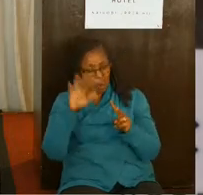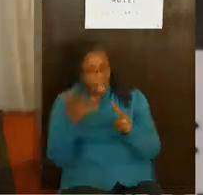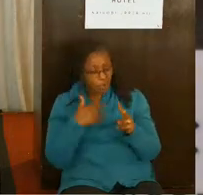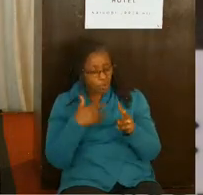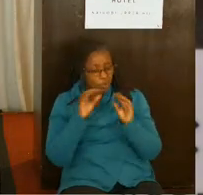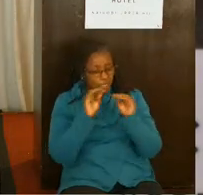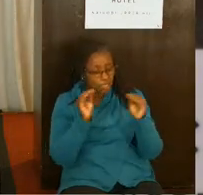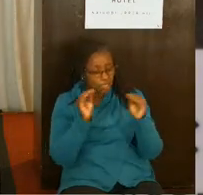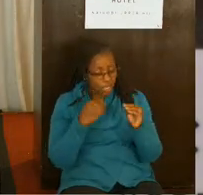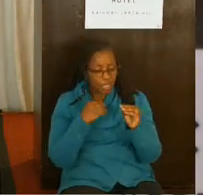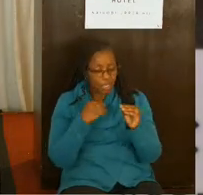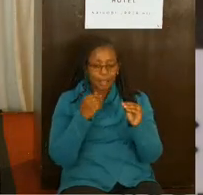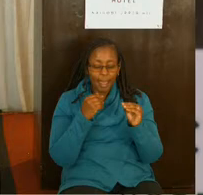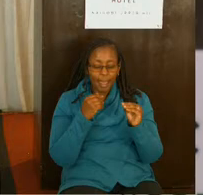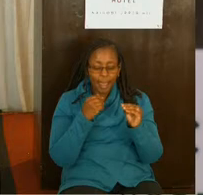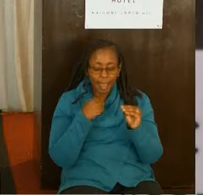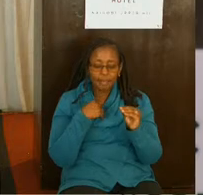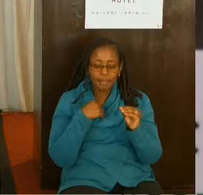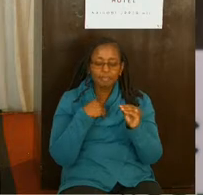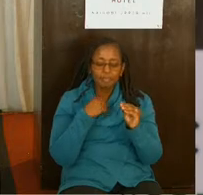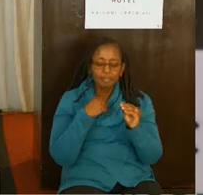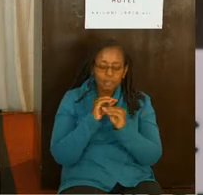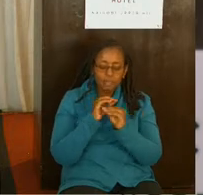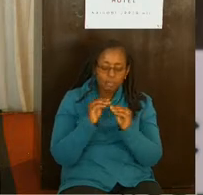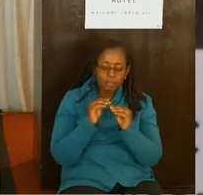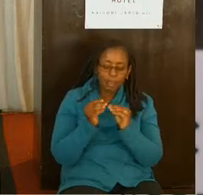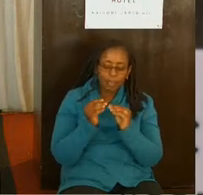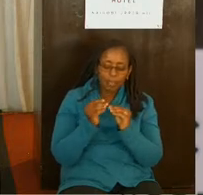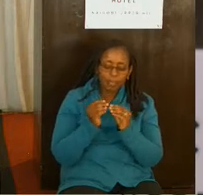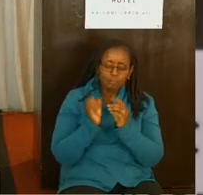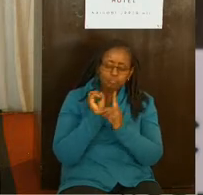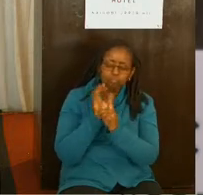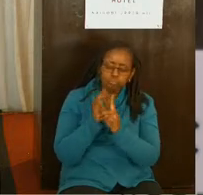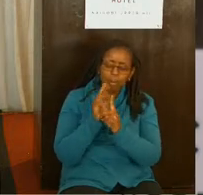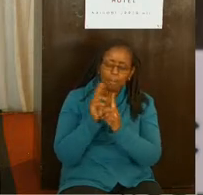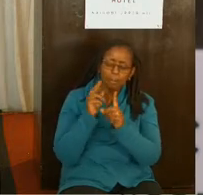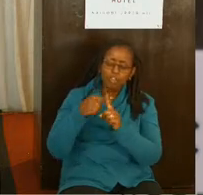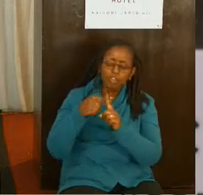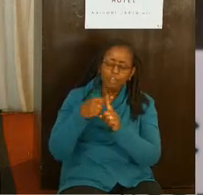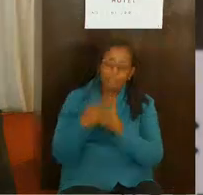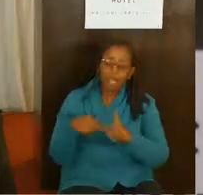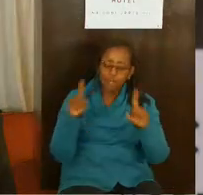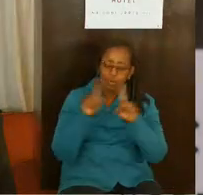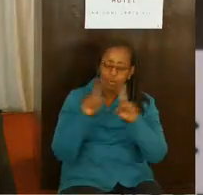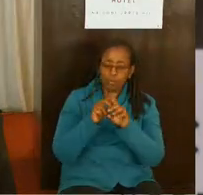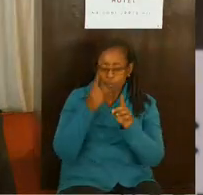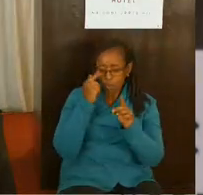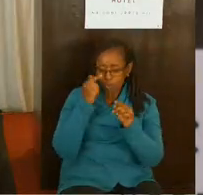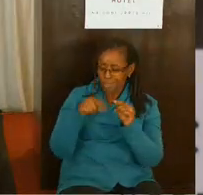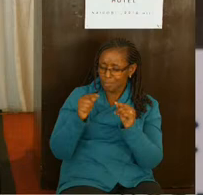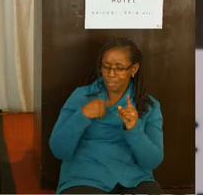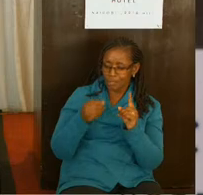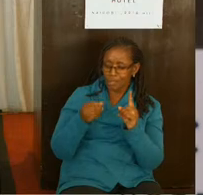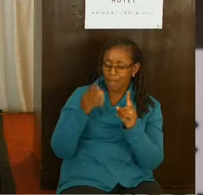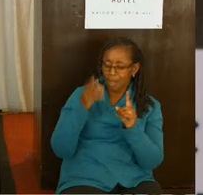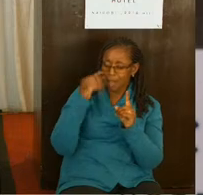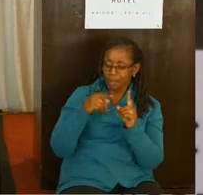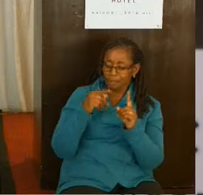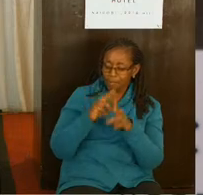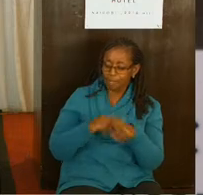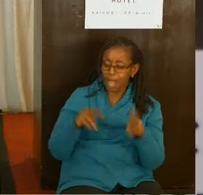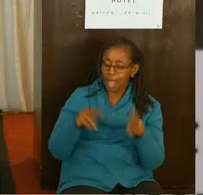nurture positive values was raise that tissue you know we they have